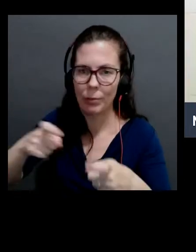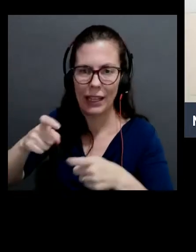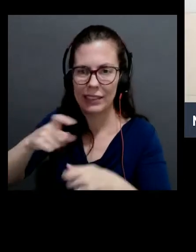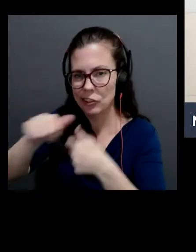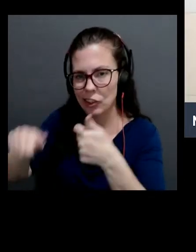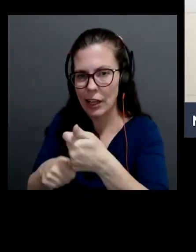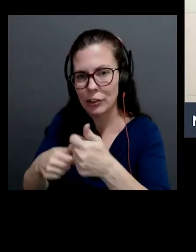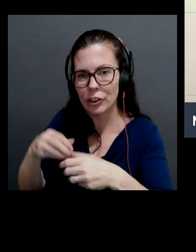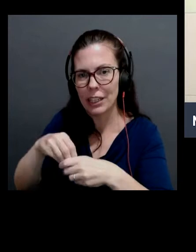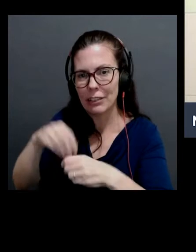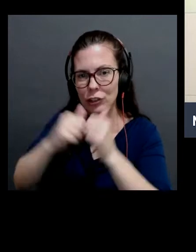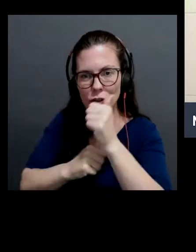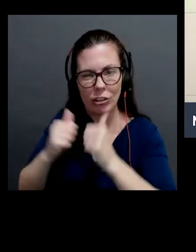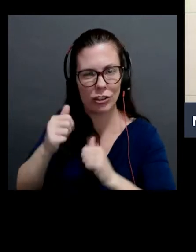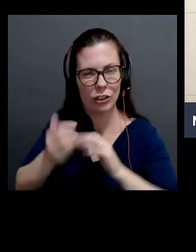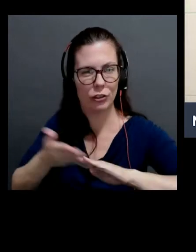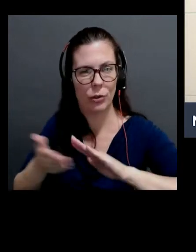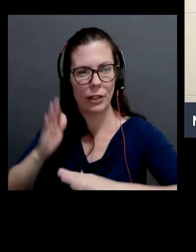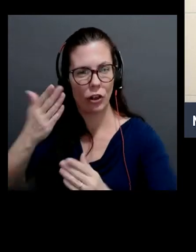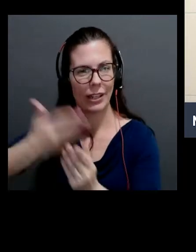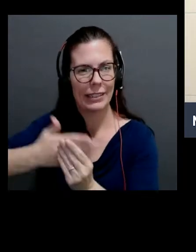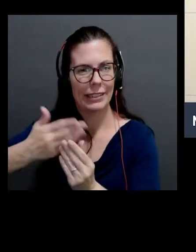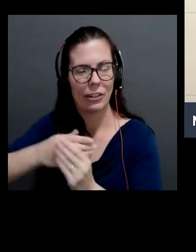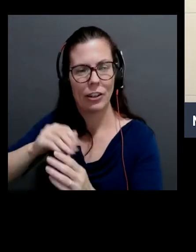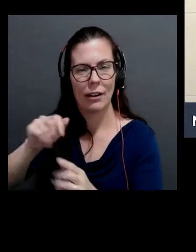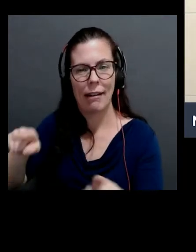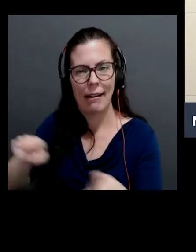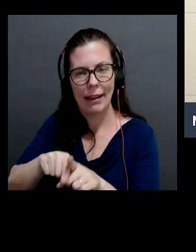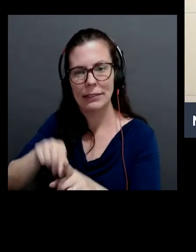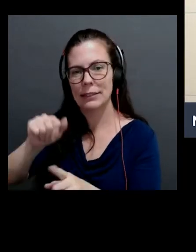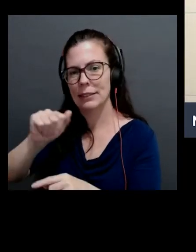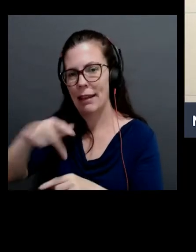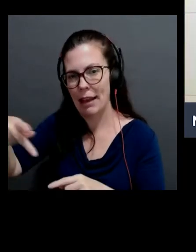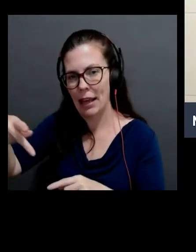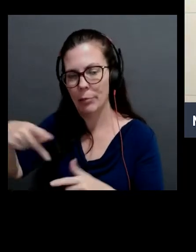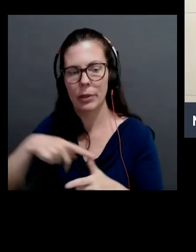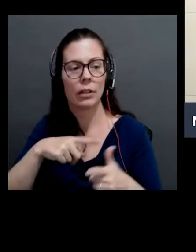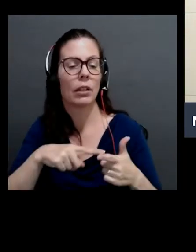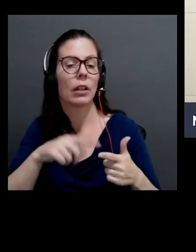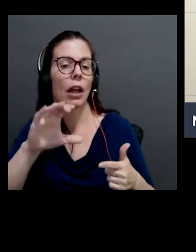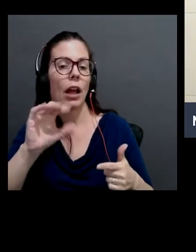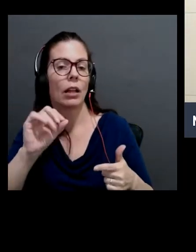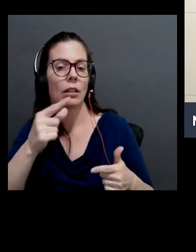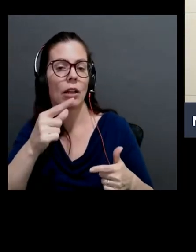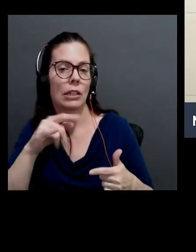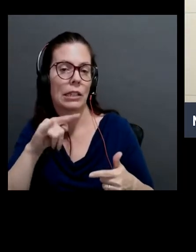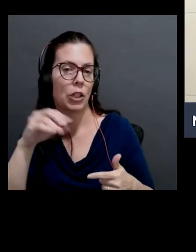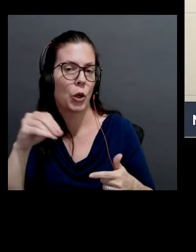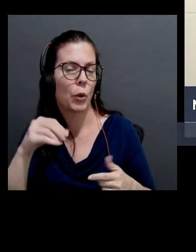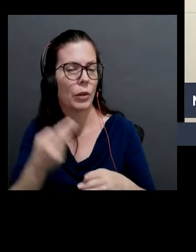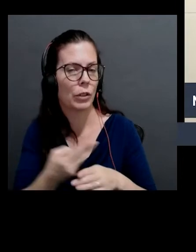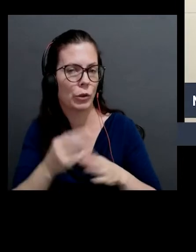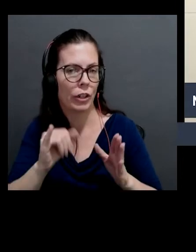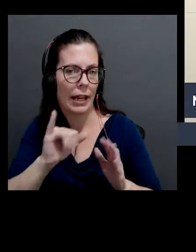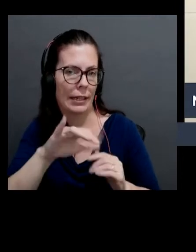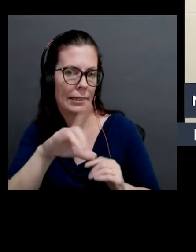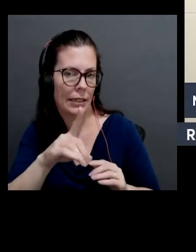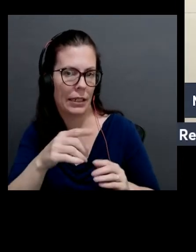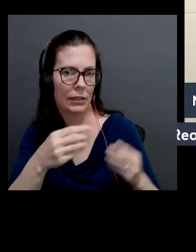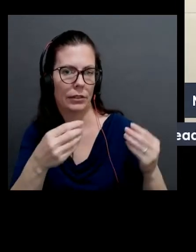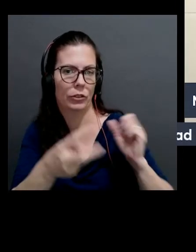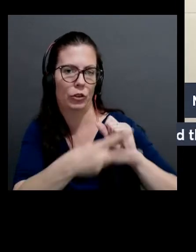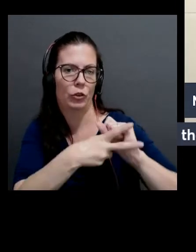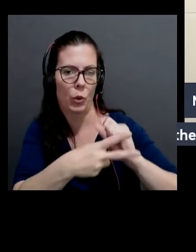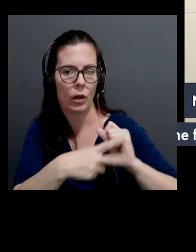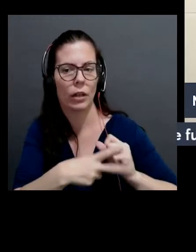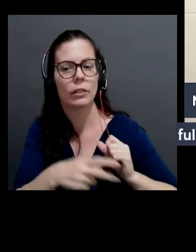run your containerized application. And then Cognito is a user identity store to create your user pools and